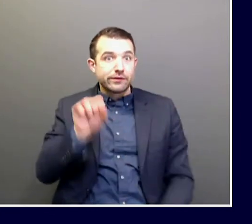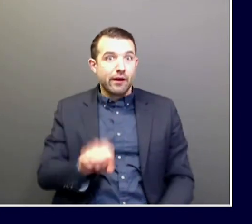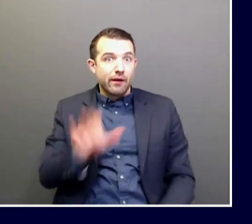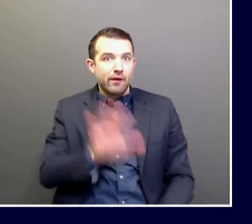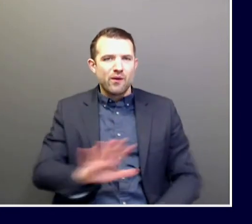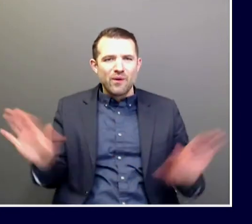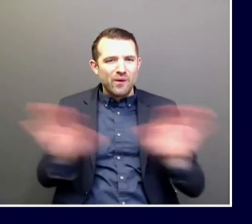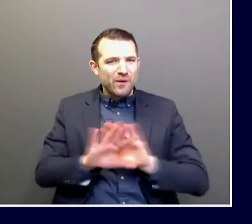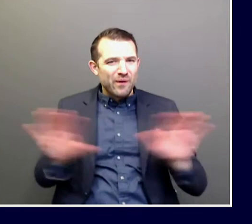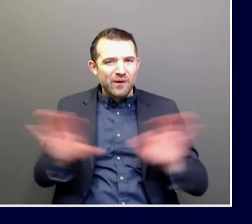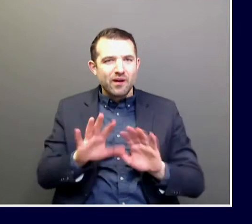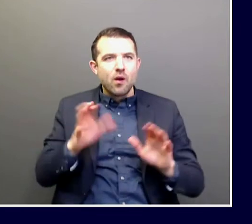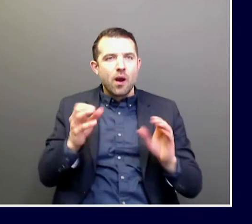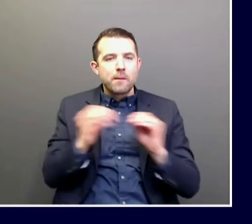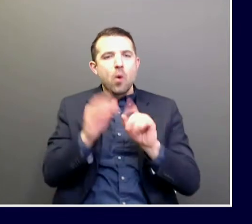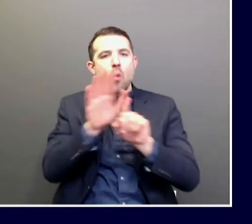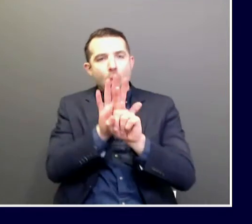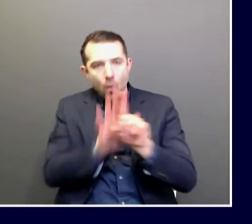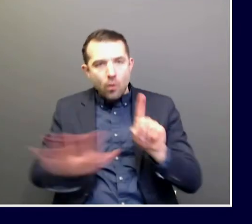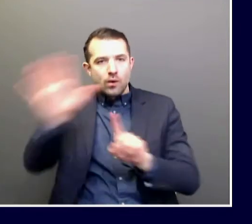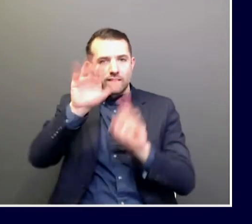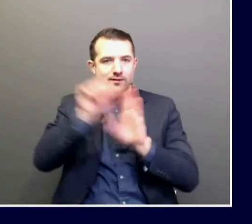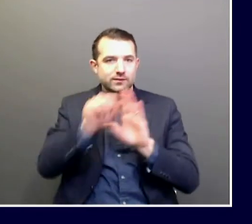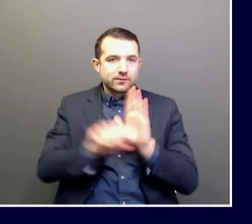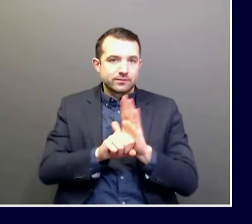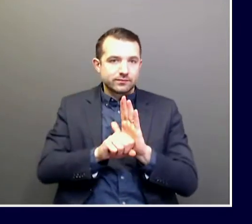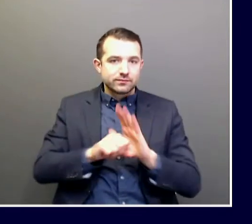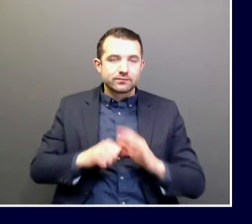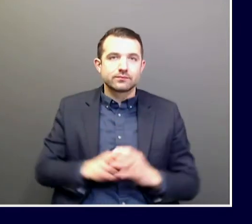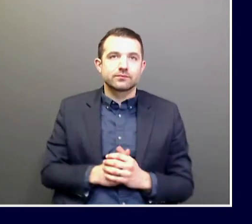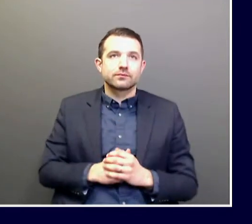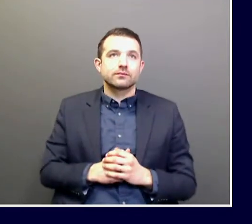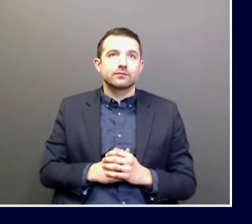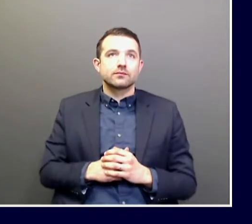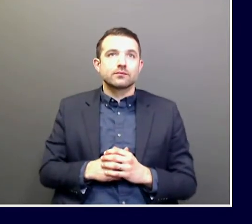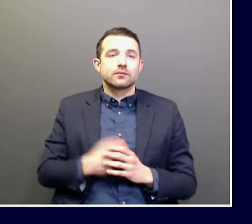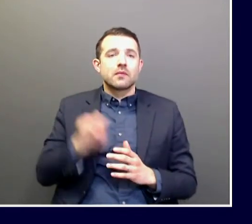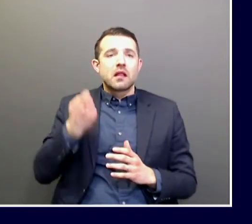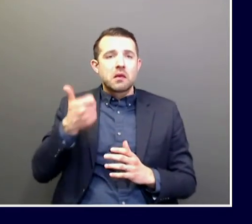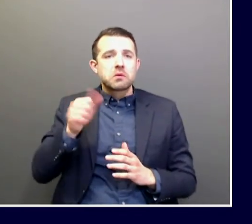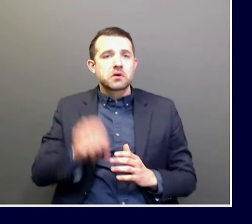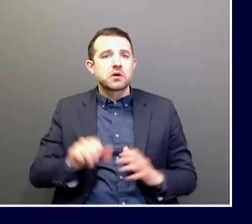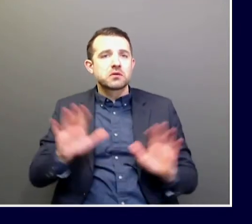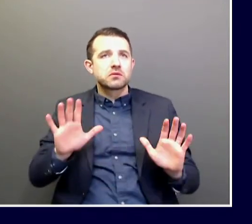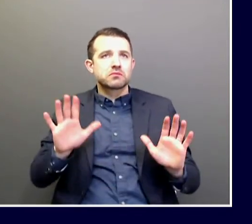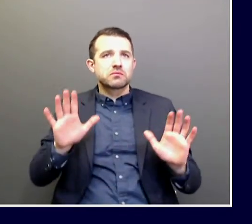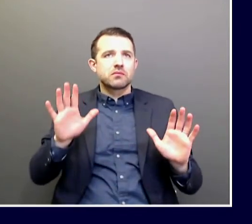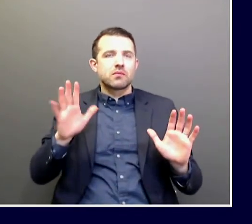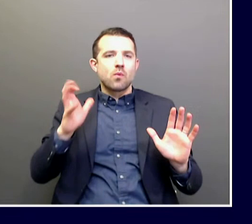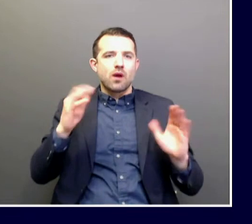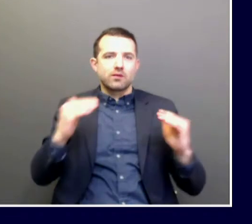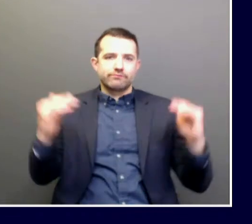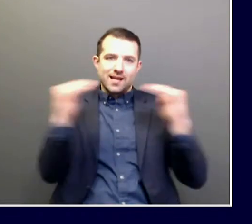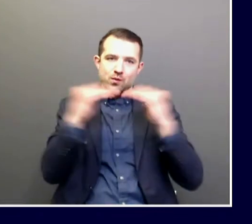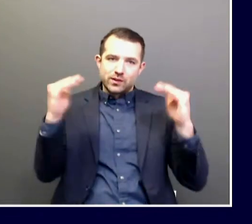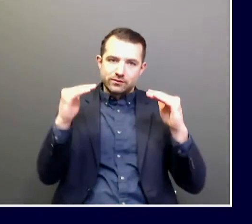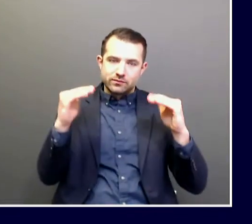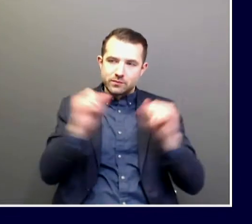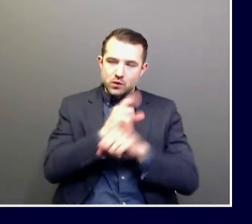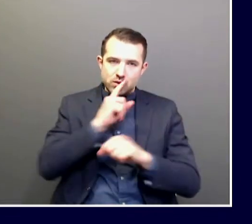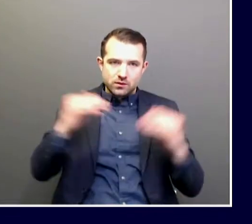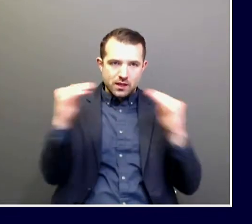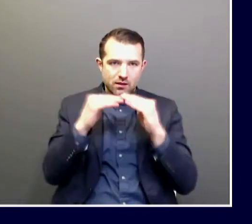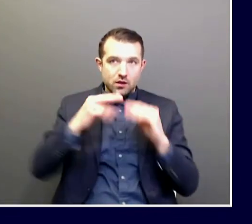we wanted to cast a broader geography, but also because of the equity reason that you noted. I